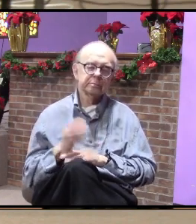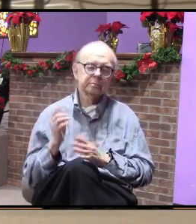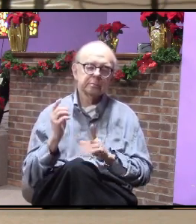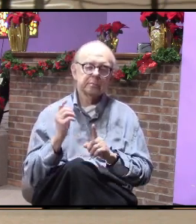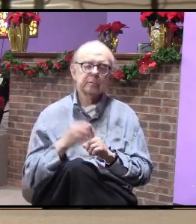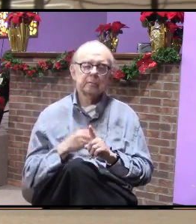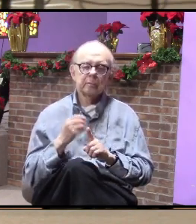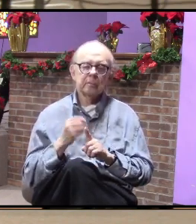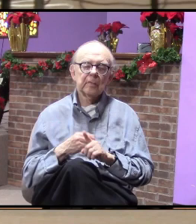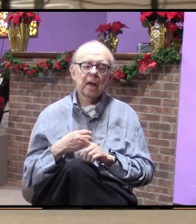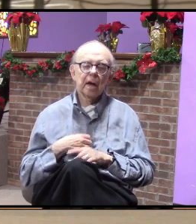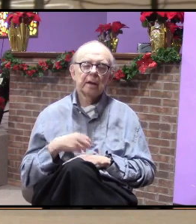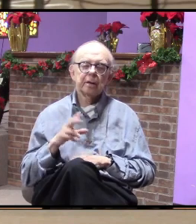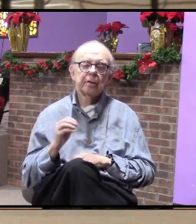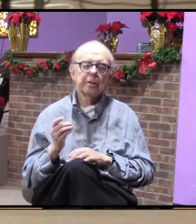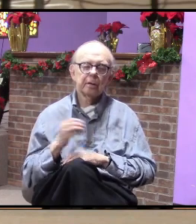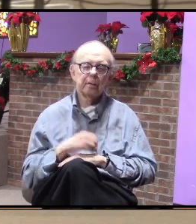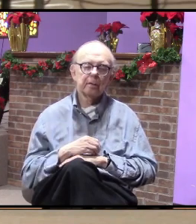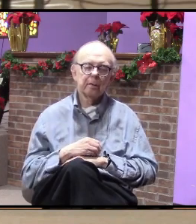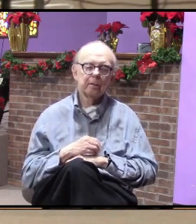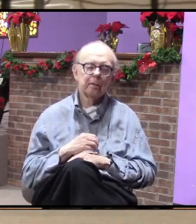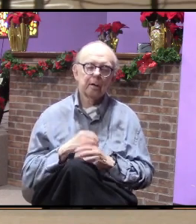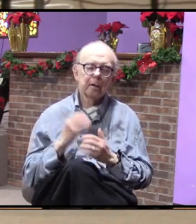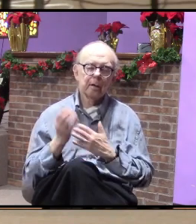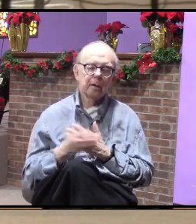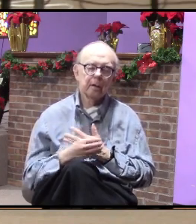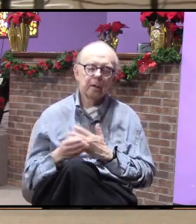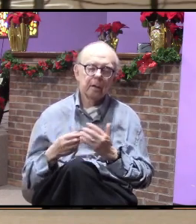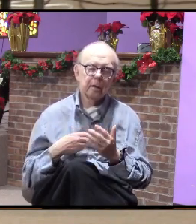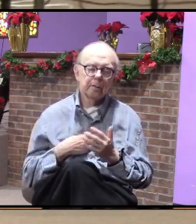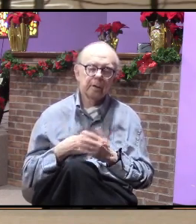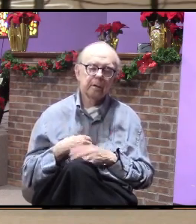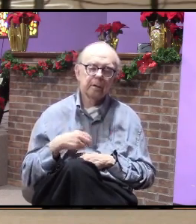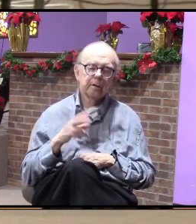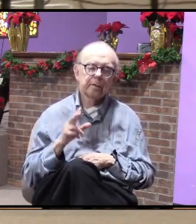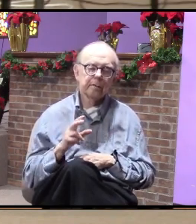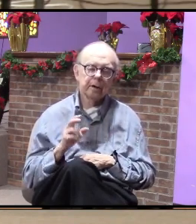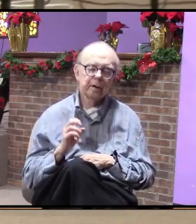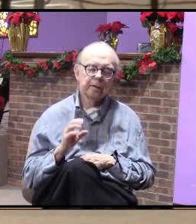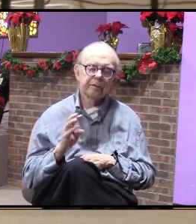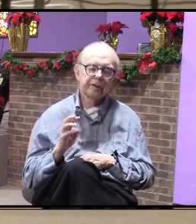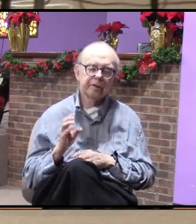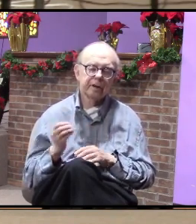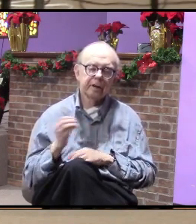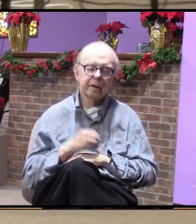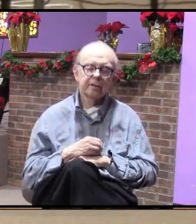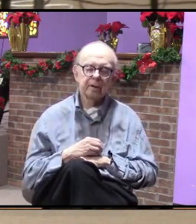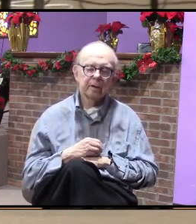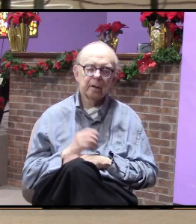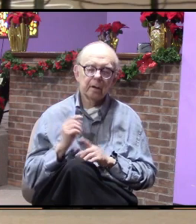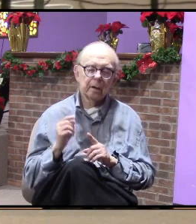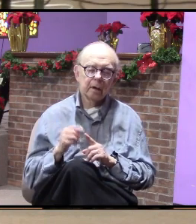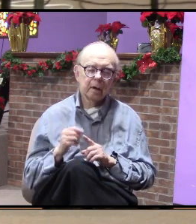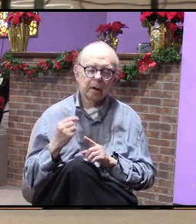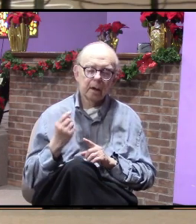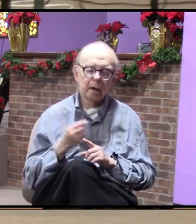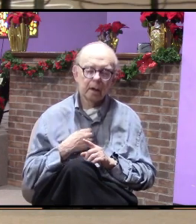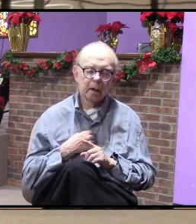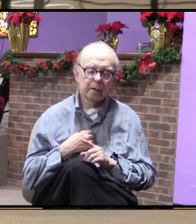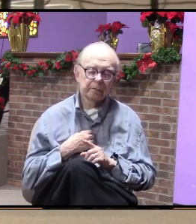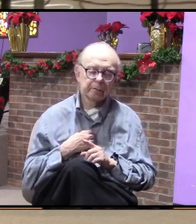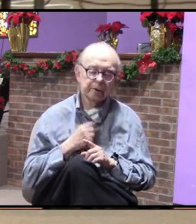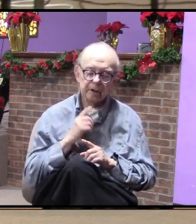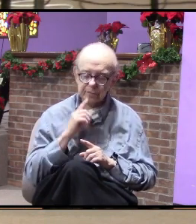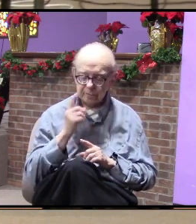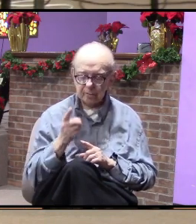month had 30 days. Their calendar only had 360 days in it until we got so